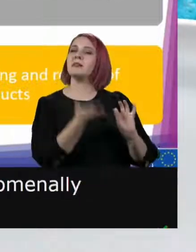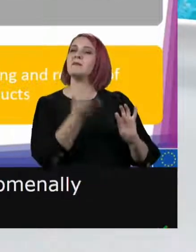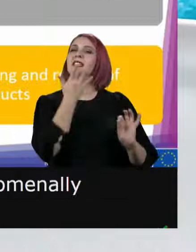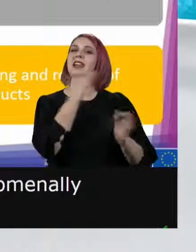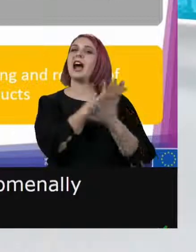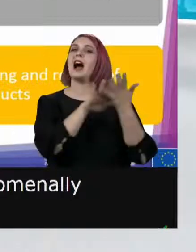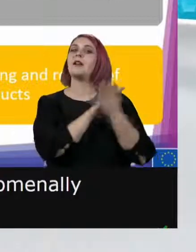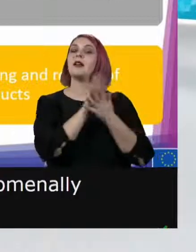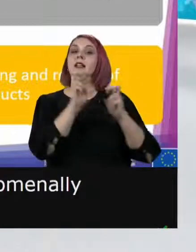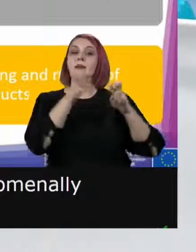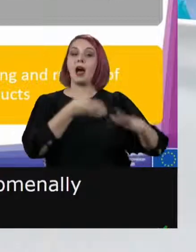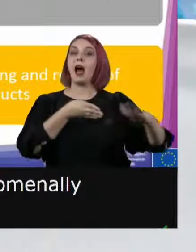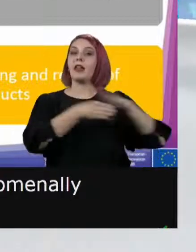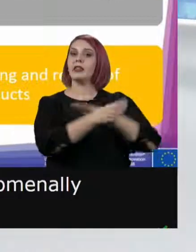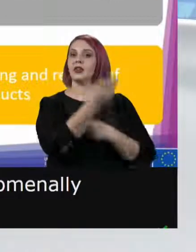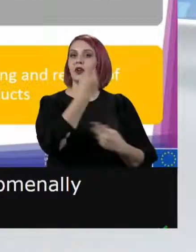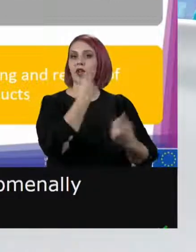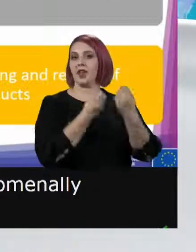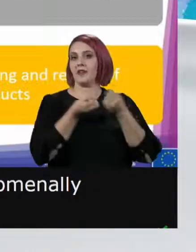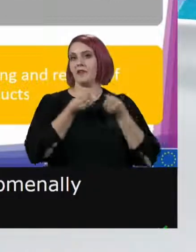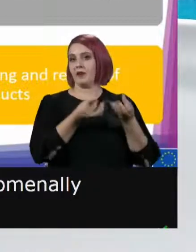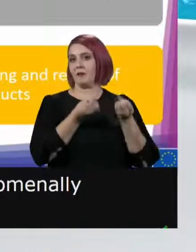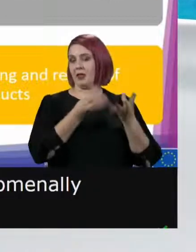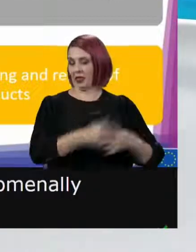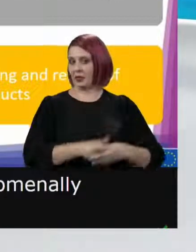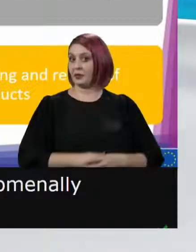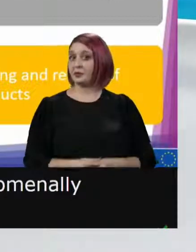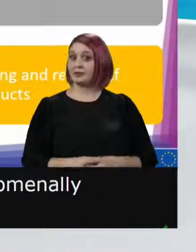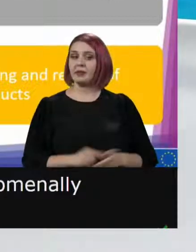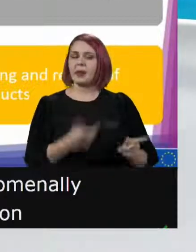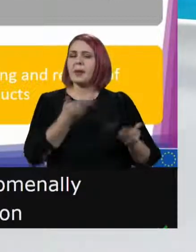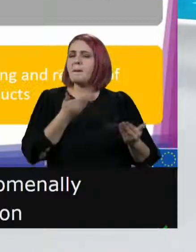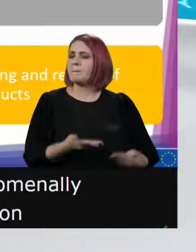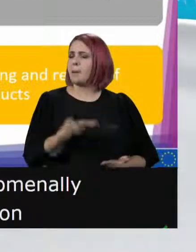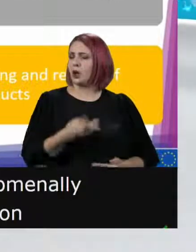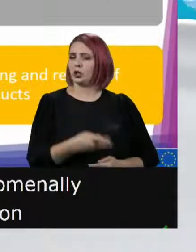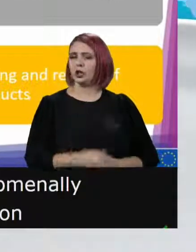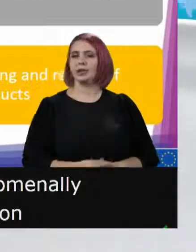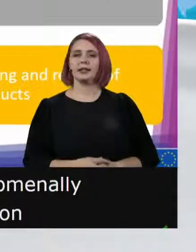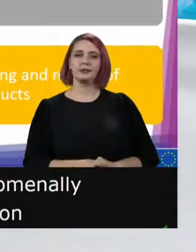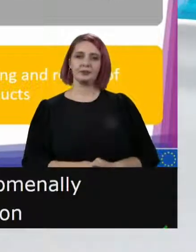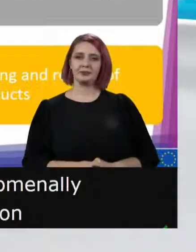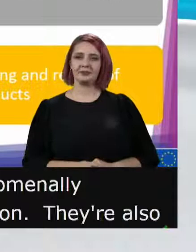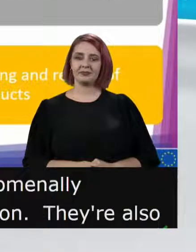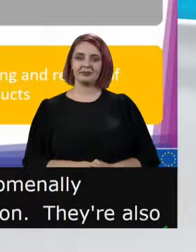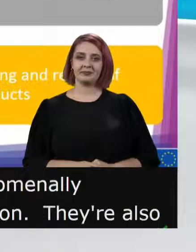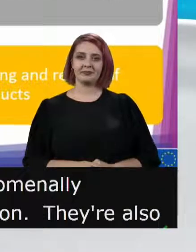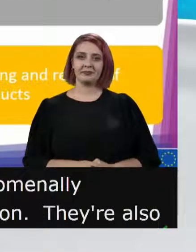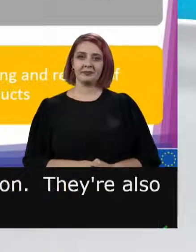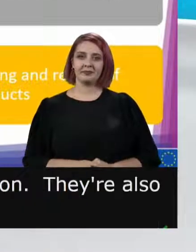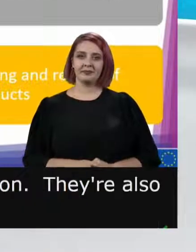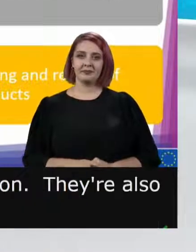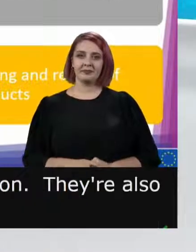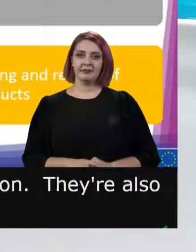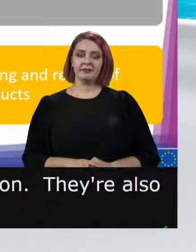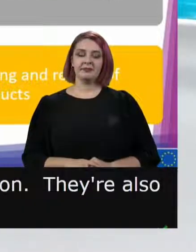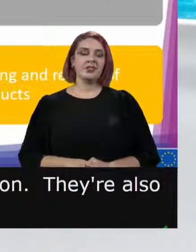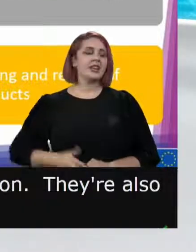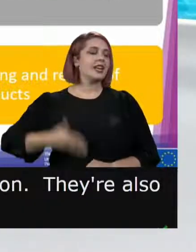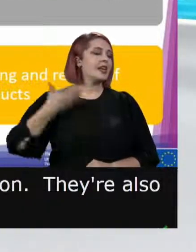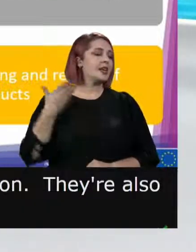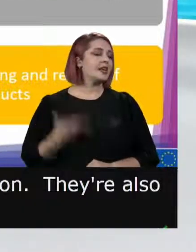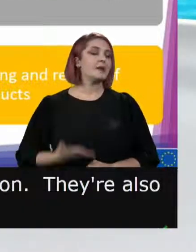information. They're also really important traditionally in the testing and review of